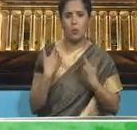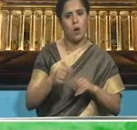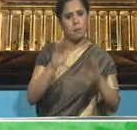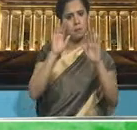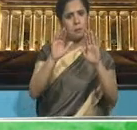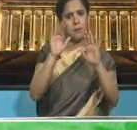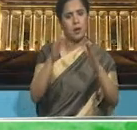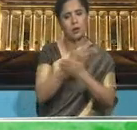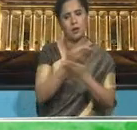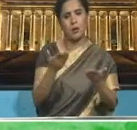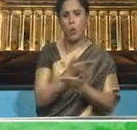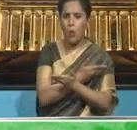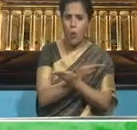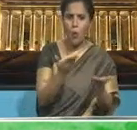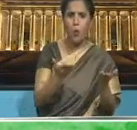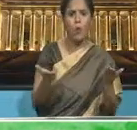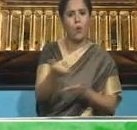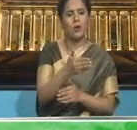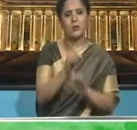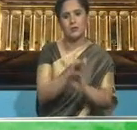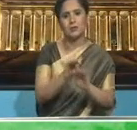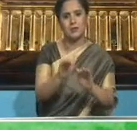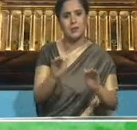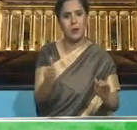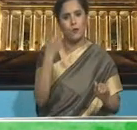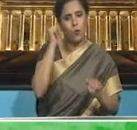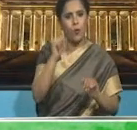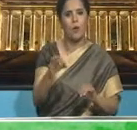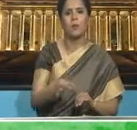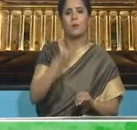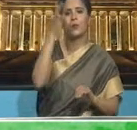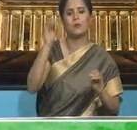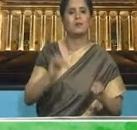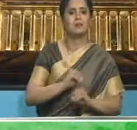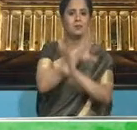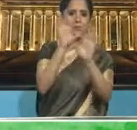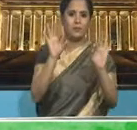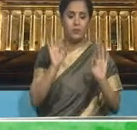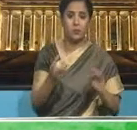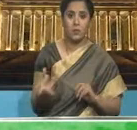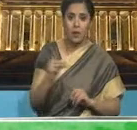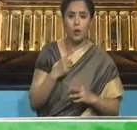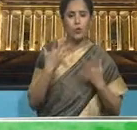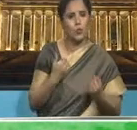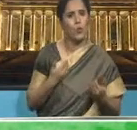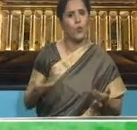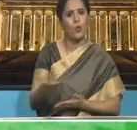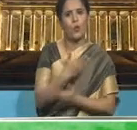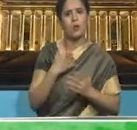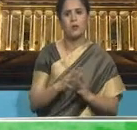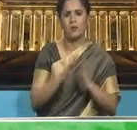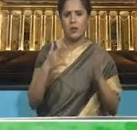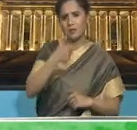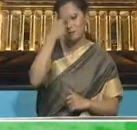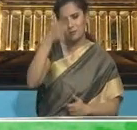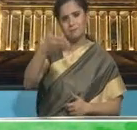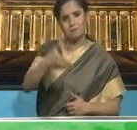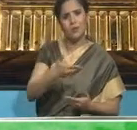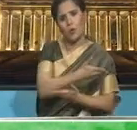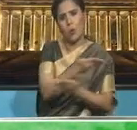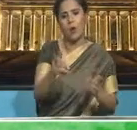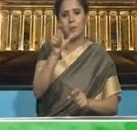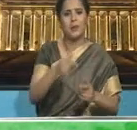blessings to all the dear children for their bright future. Once again, I extend my best wishes to all